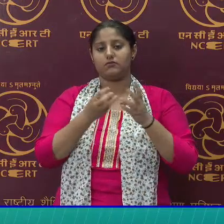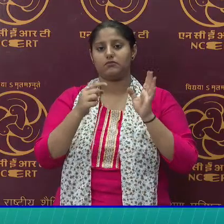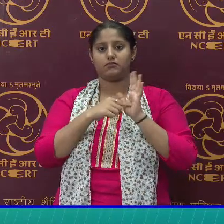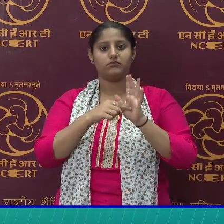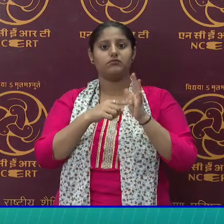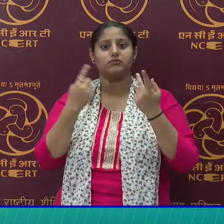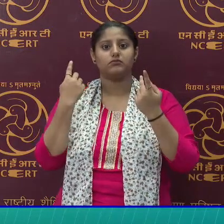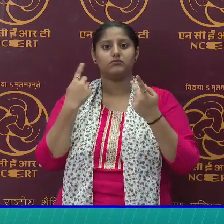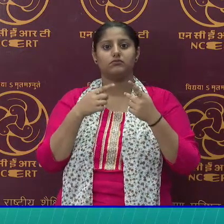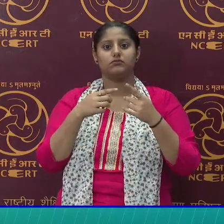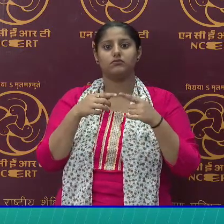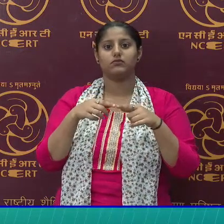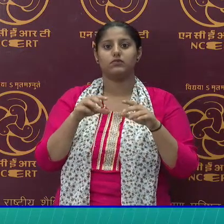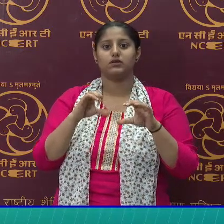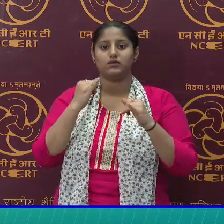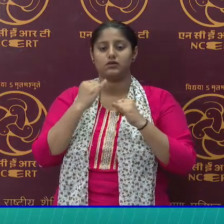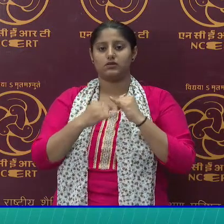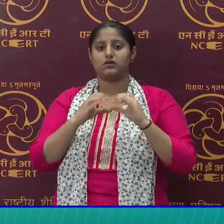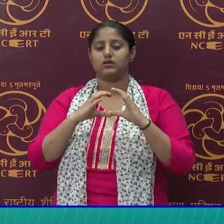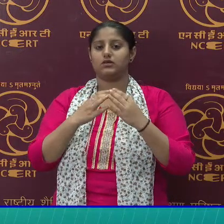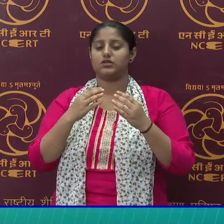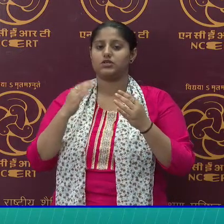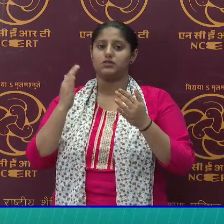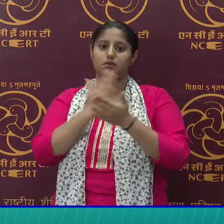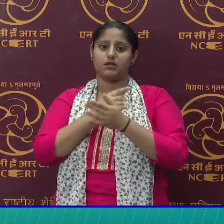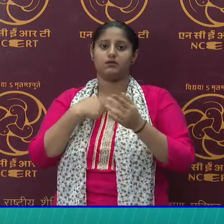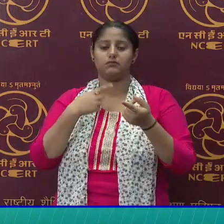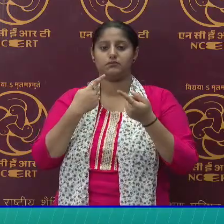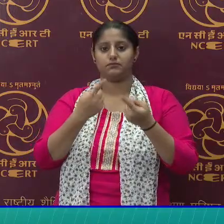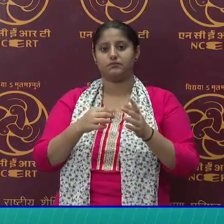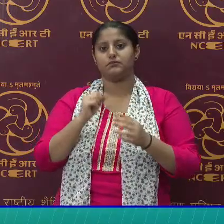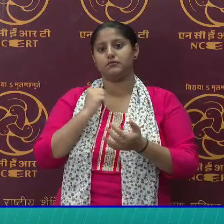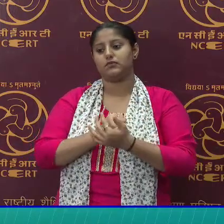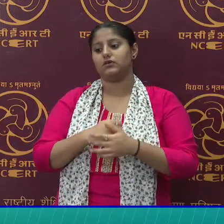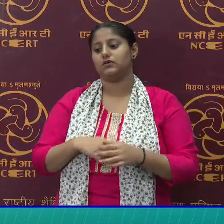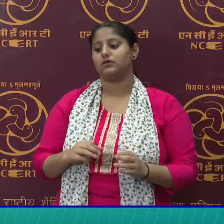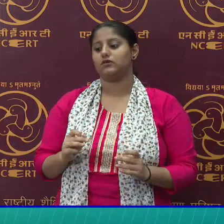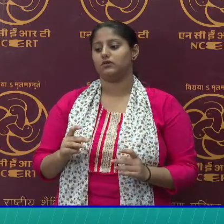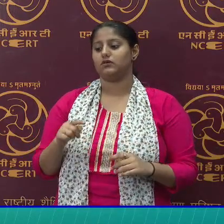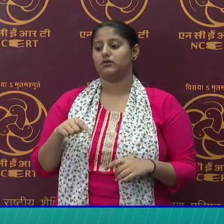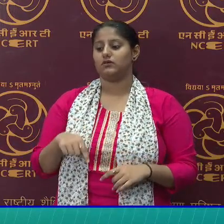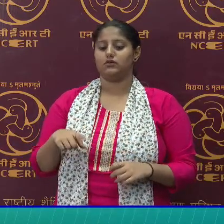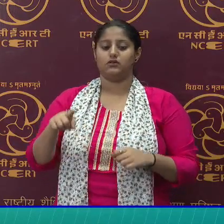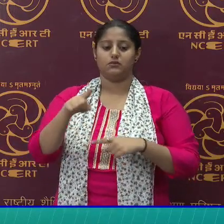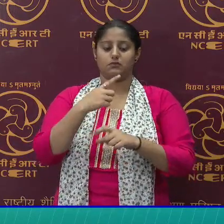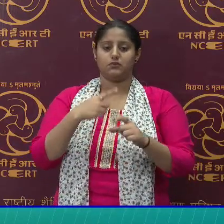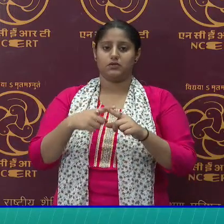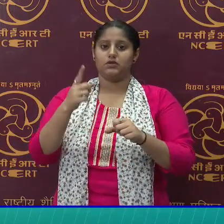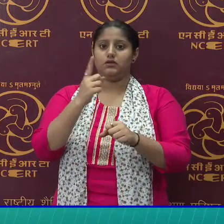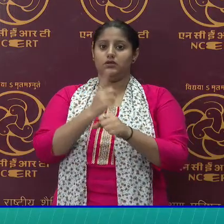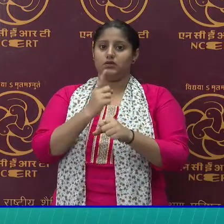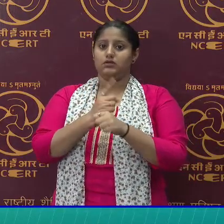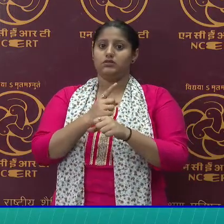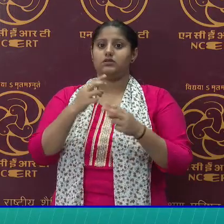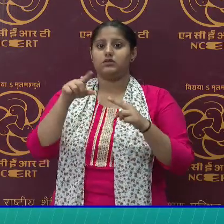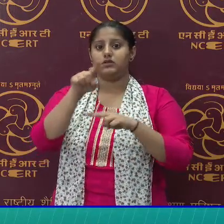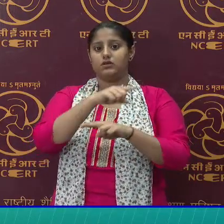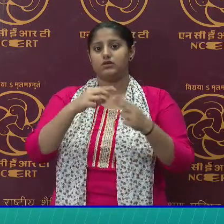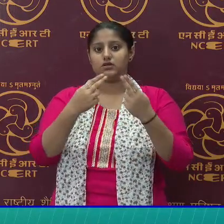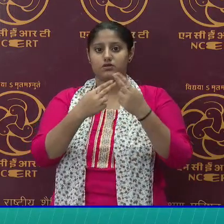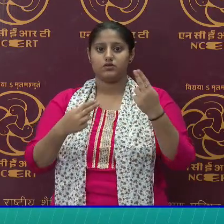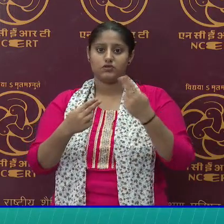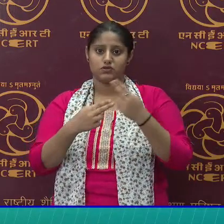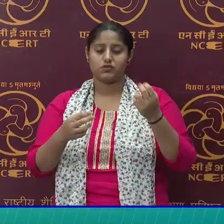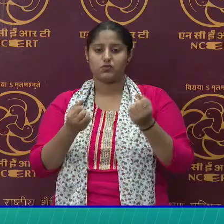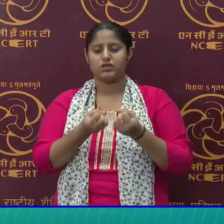we end the session. Definitely, definitely. And also for teachers, that stories contain